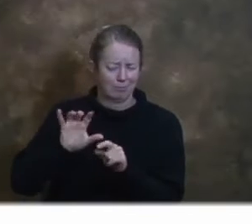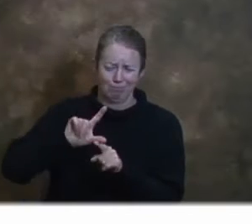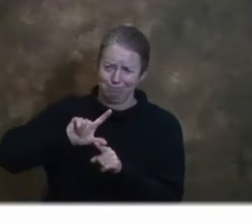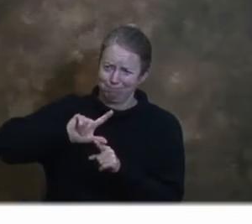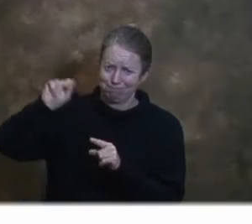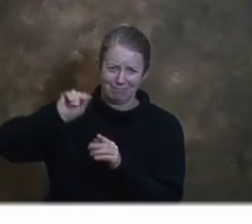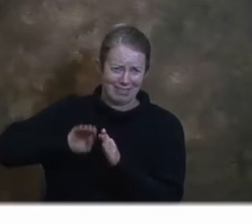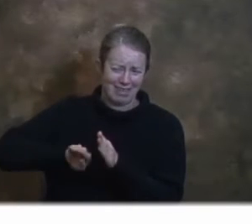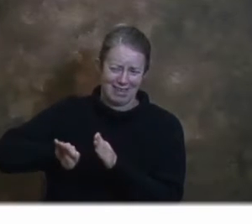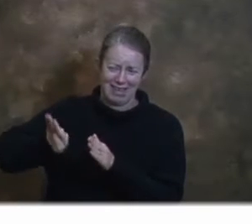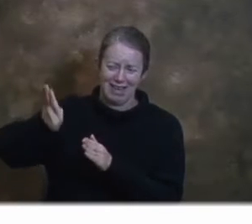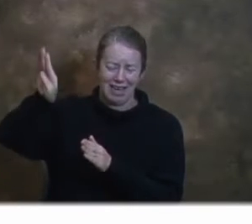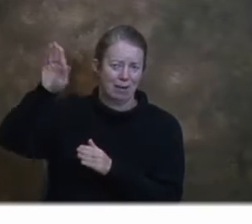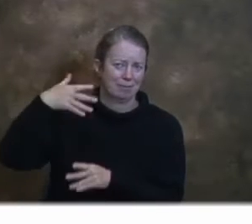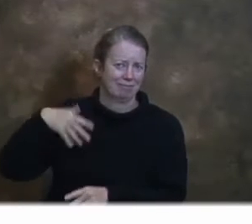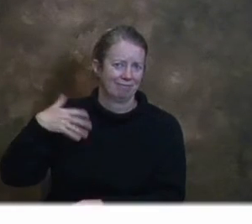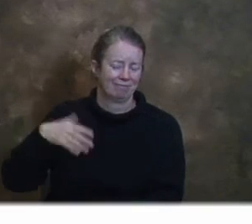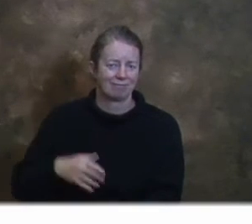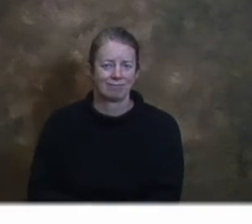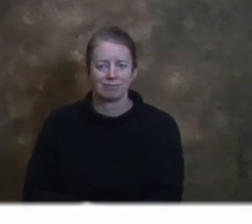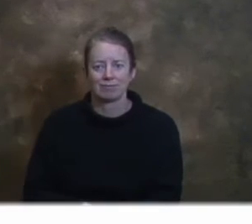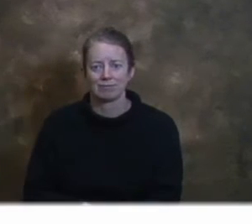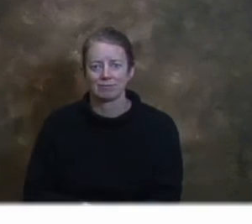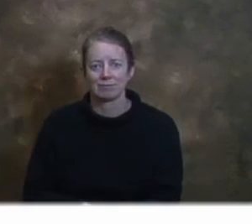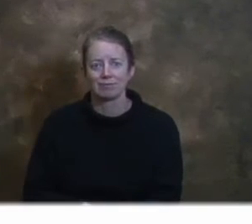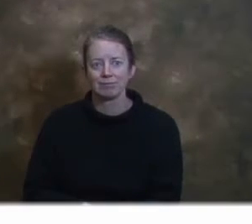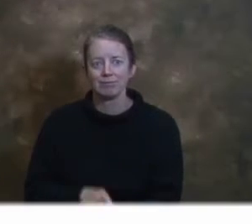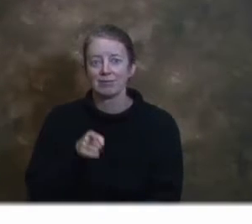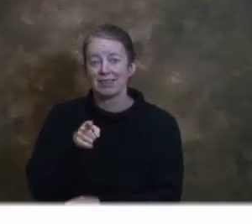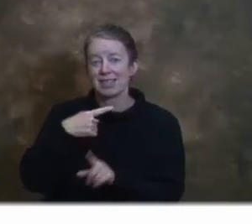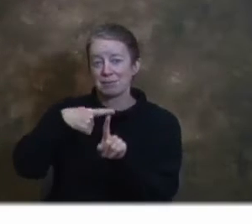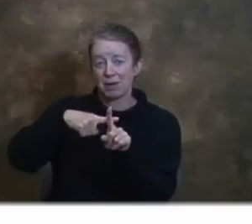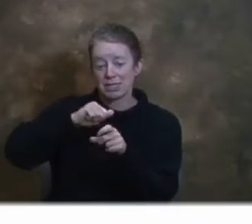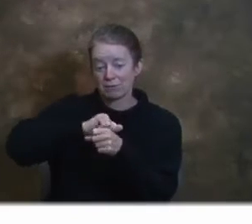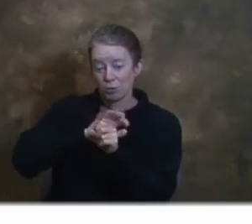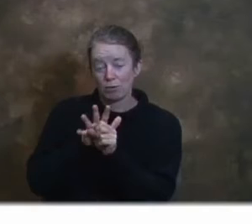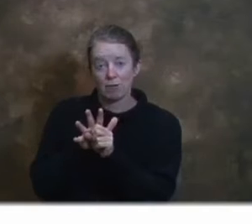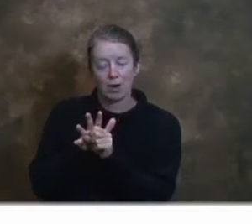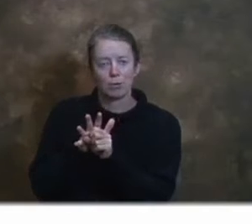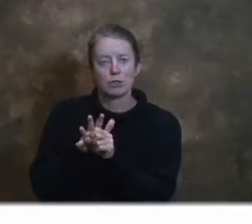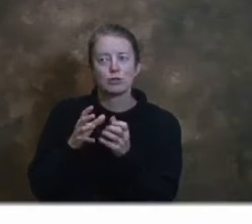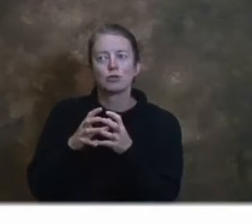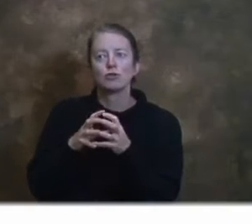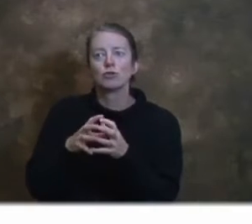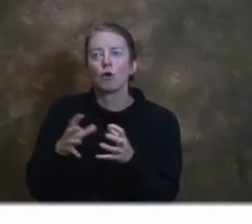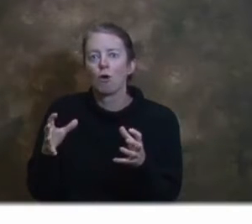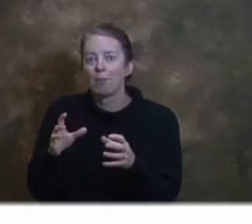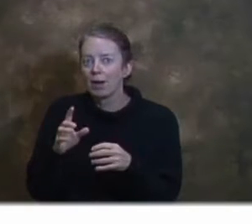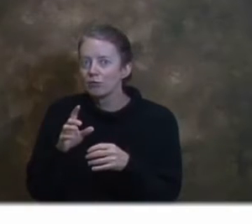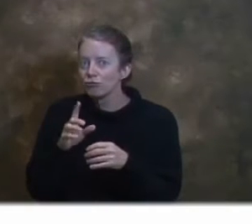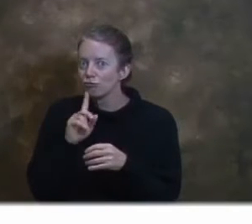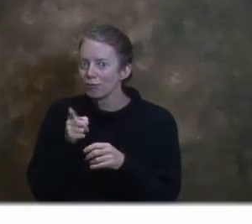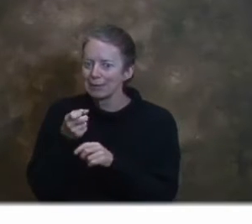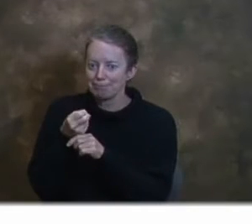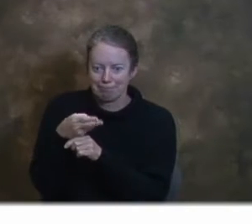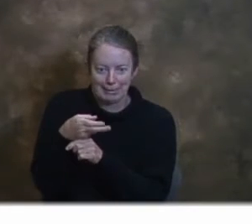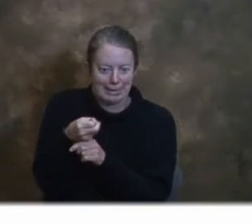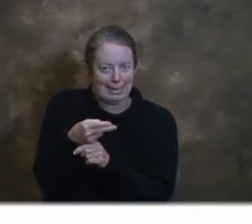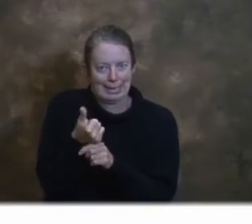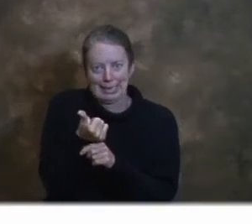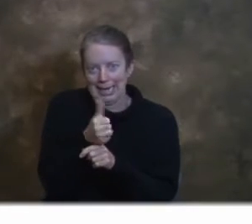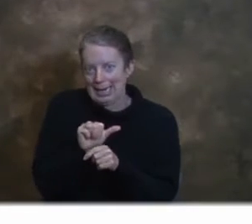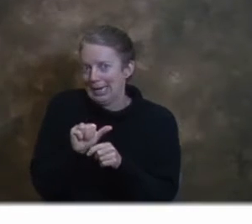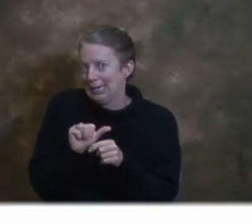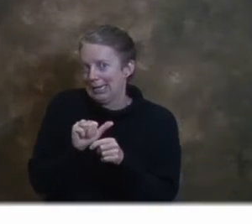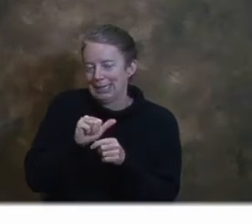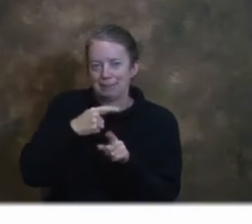increased, as you can see there. This surge appears to be dwarfing any of those of the January